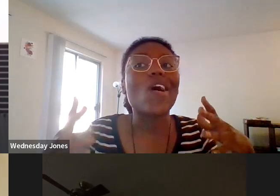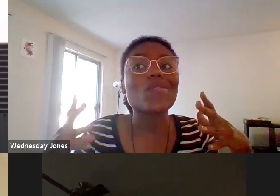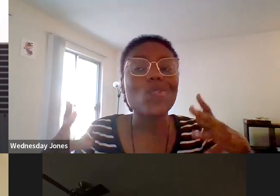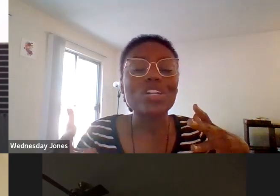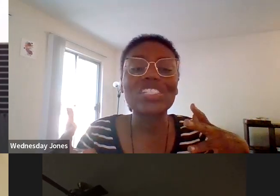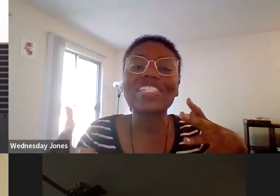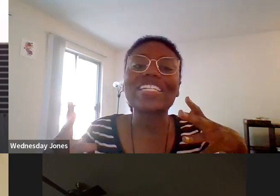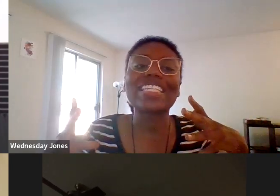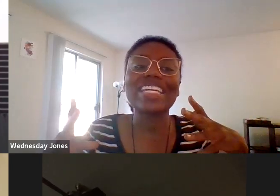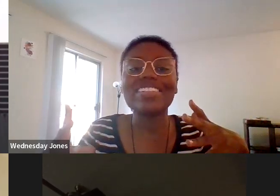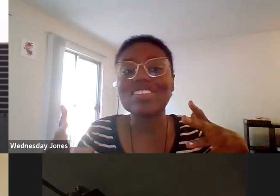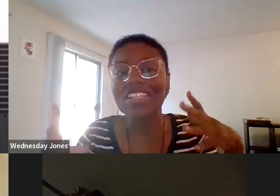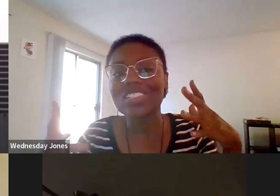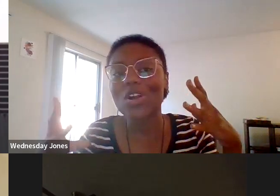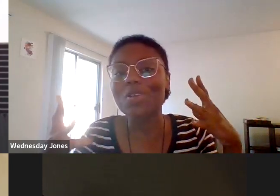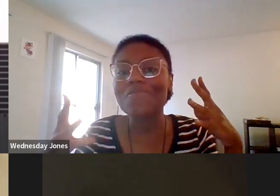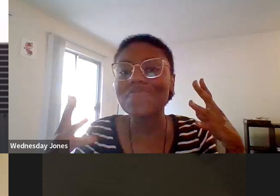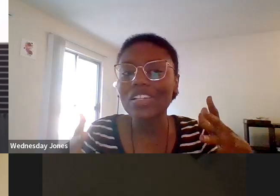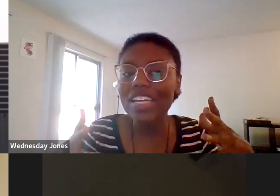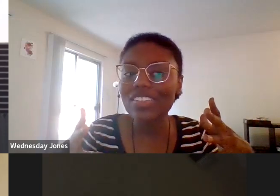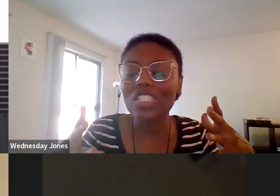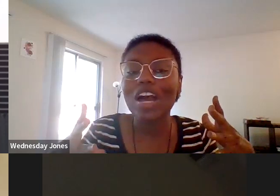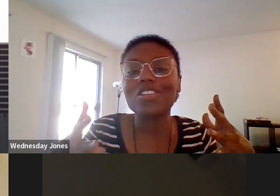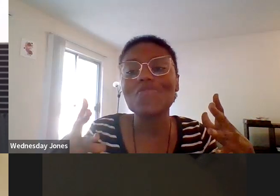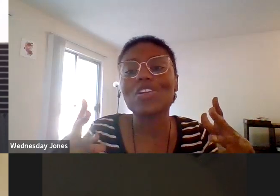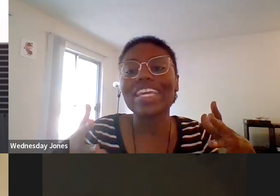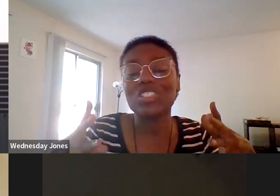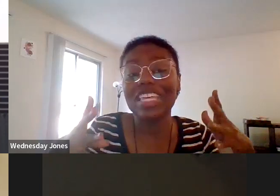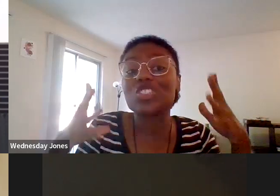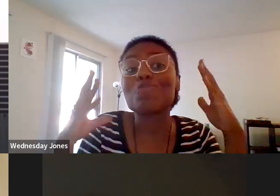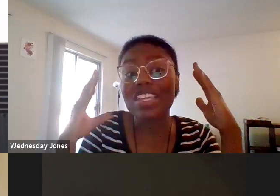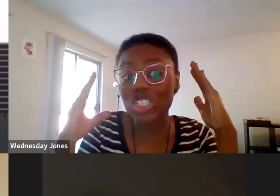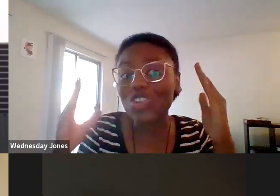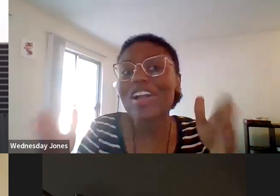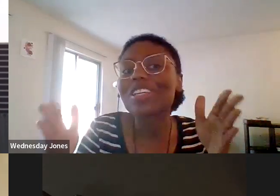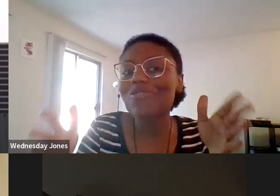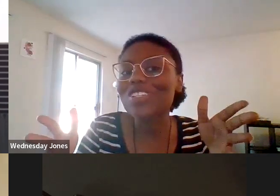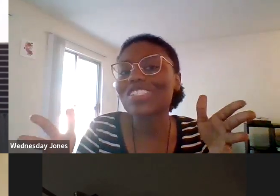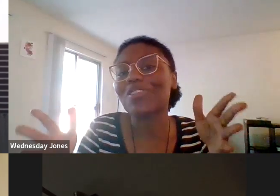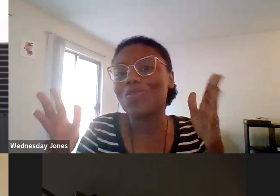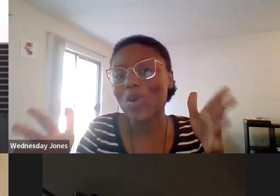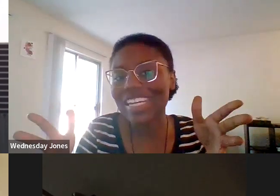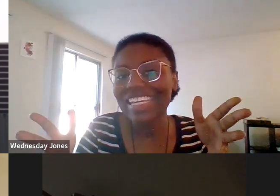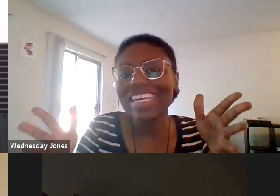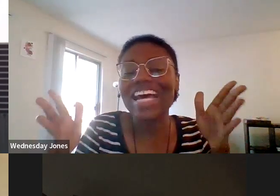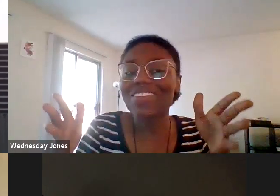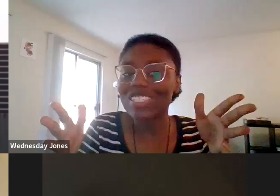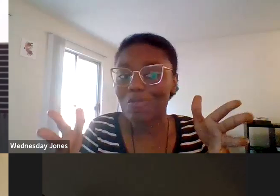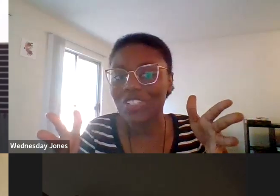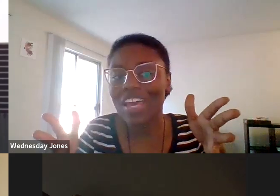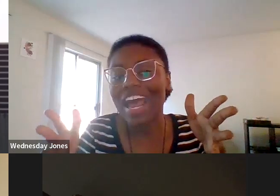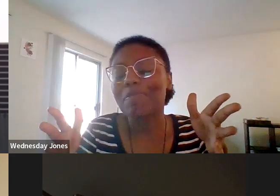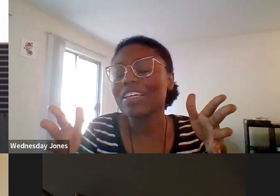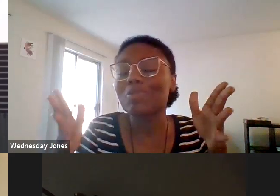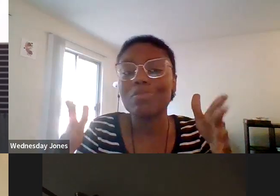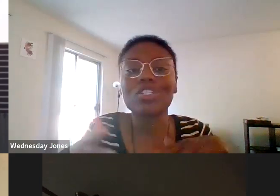but unfortunately it does hurt feelings. And so I do feel like things should be instructed first to avoid having so